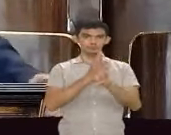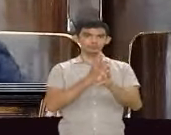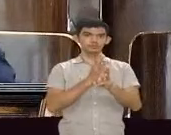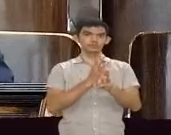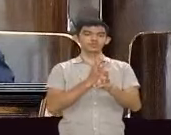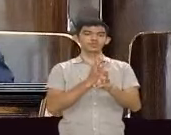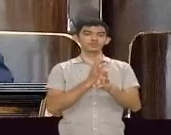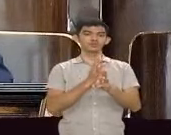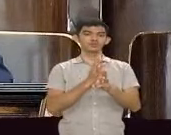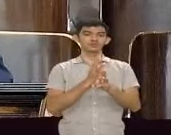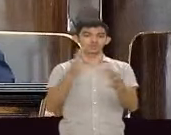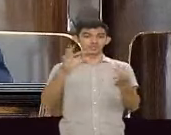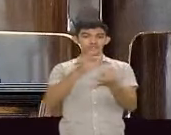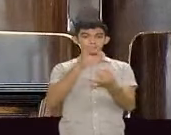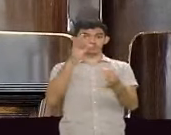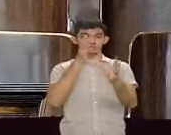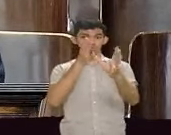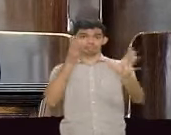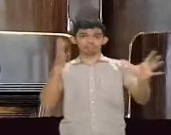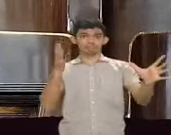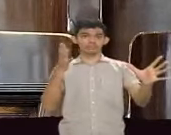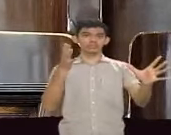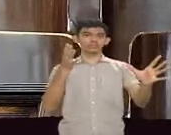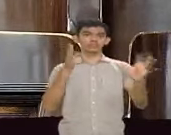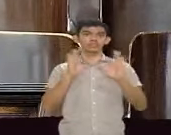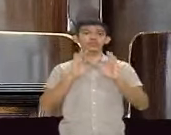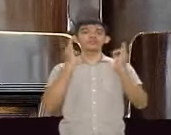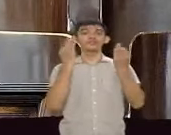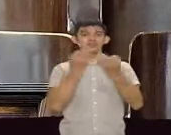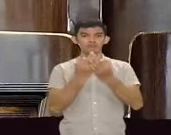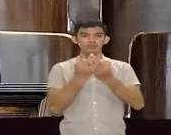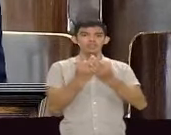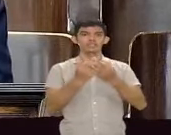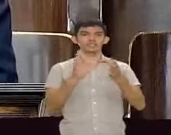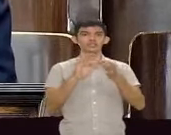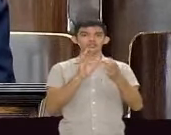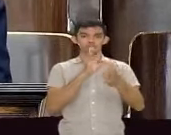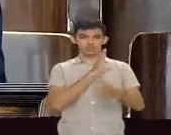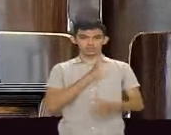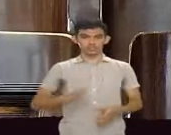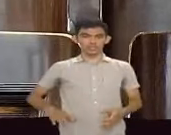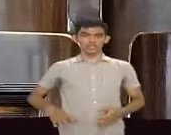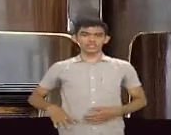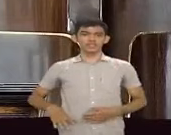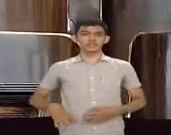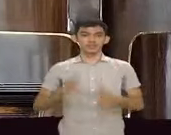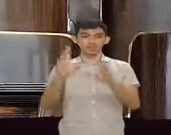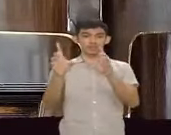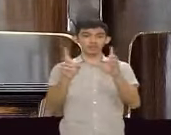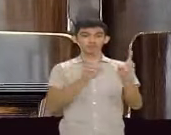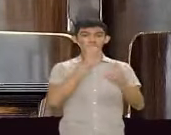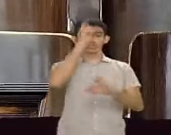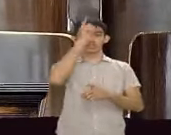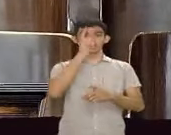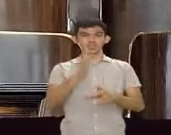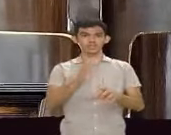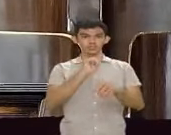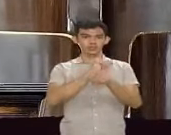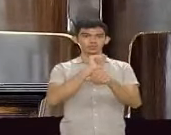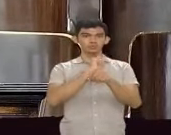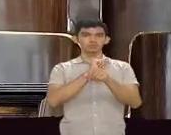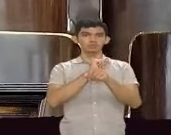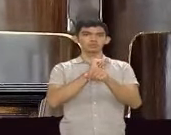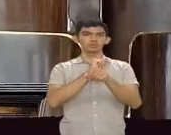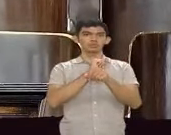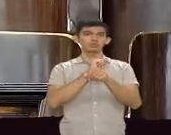The spiritual lineage of Christ. He was doing about His Father's business. And secondly, letter B,